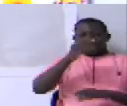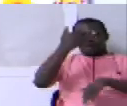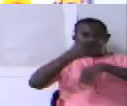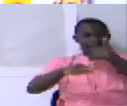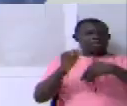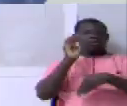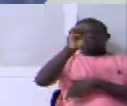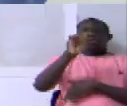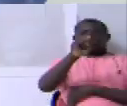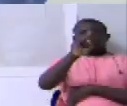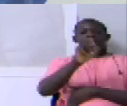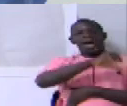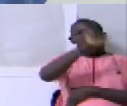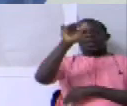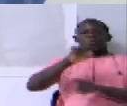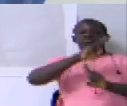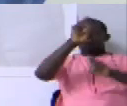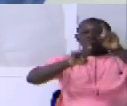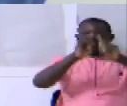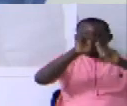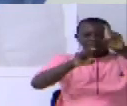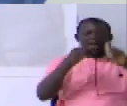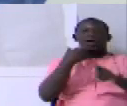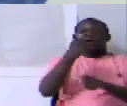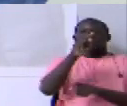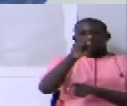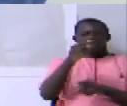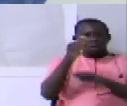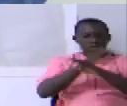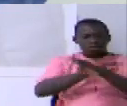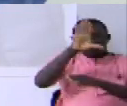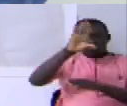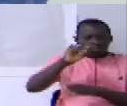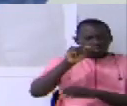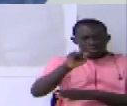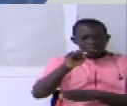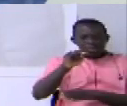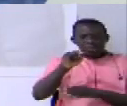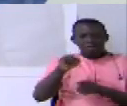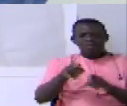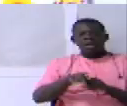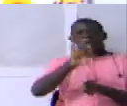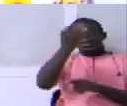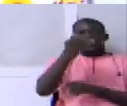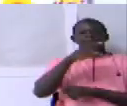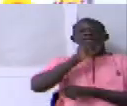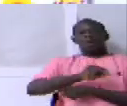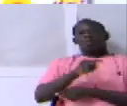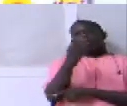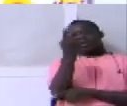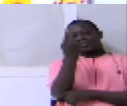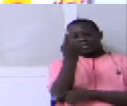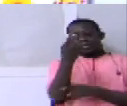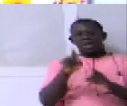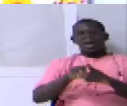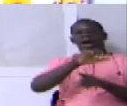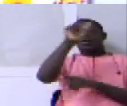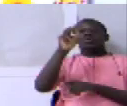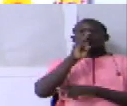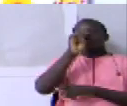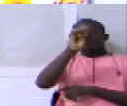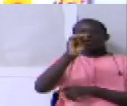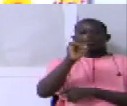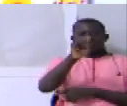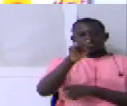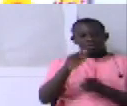to question you, did they? Inene me commande pour que yenyi ninka wala fodo ye commandile. Yes, sir, once. And who called you?